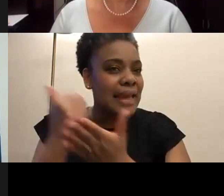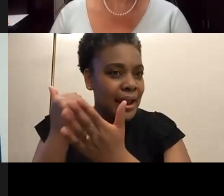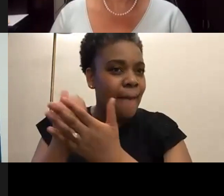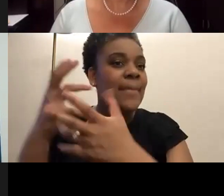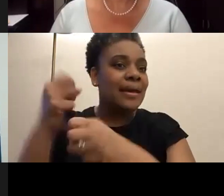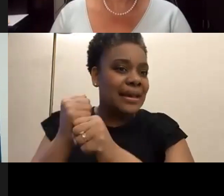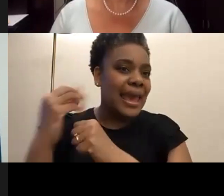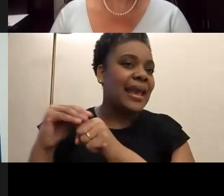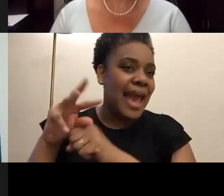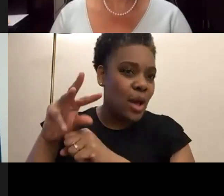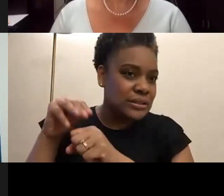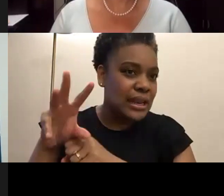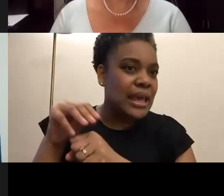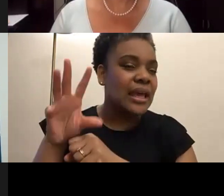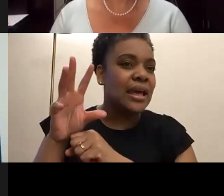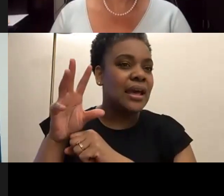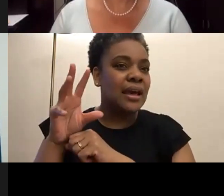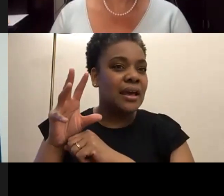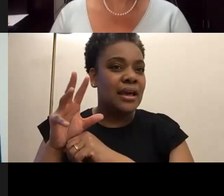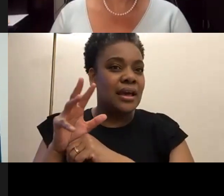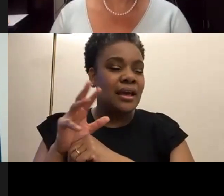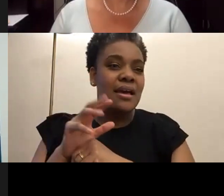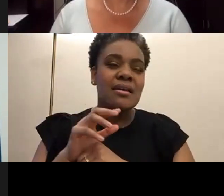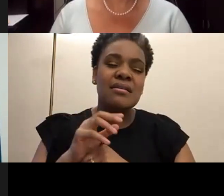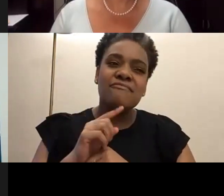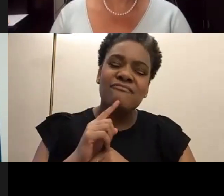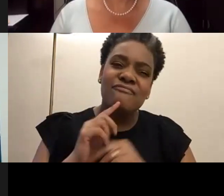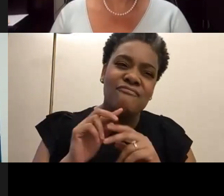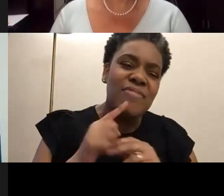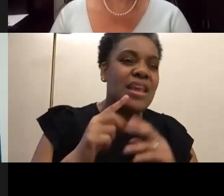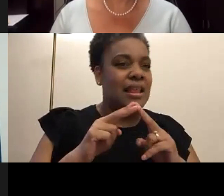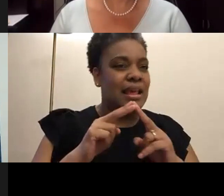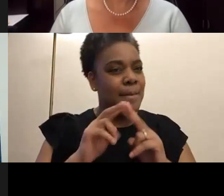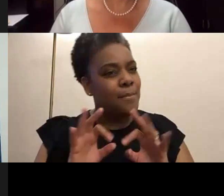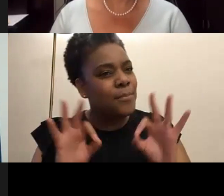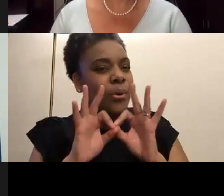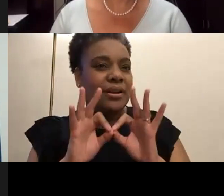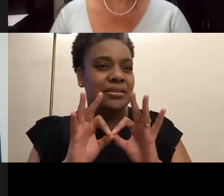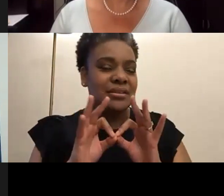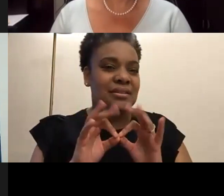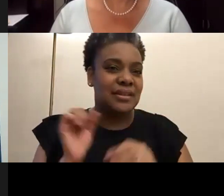that for you or your kids. It's very, very important. Yeah, thanks.